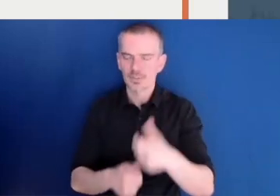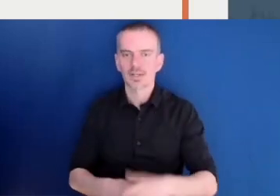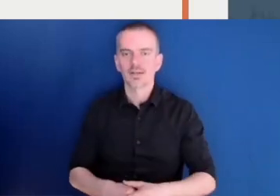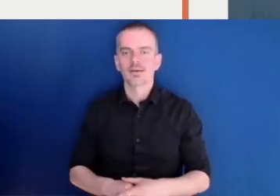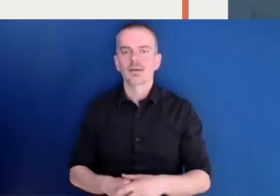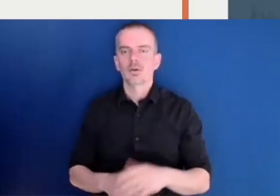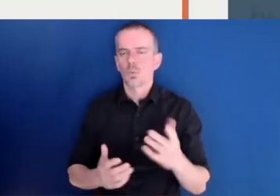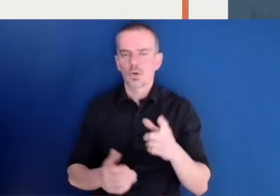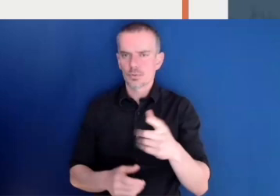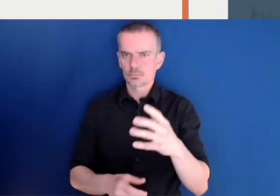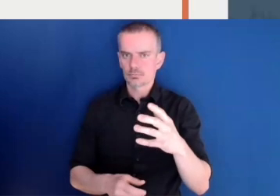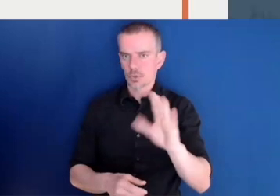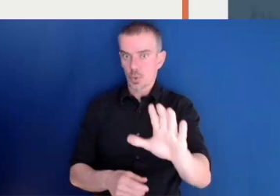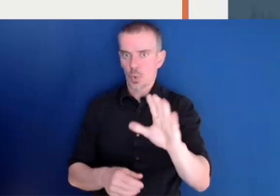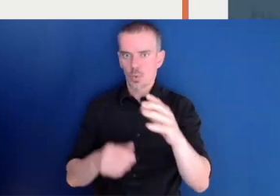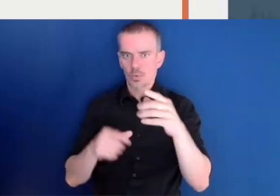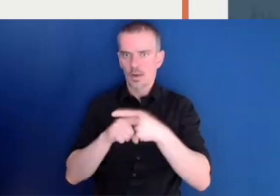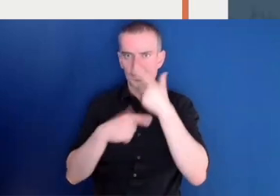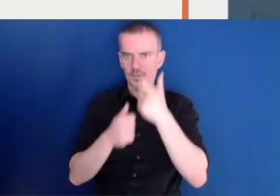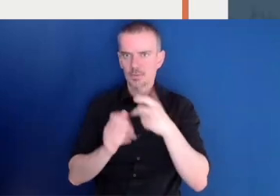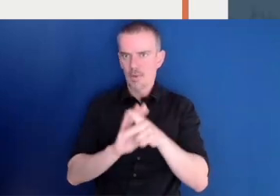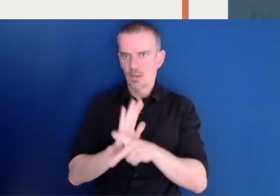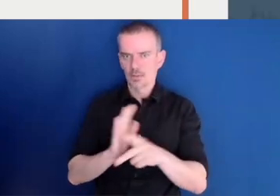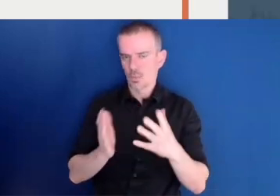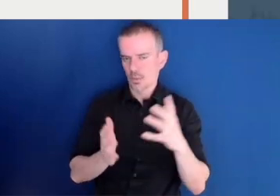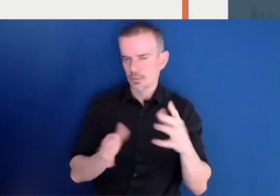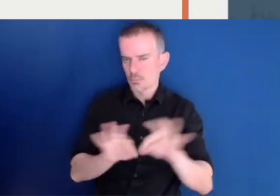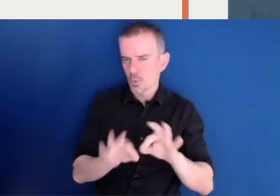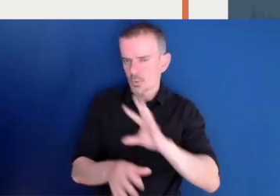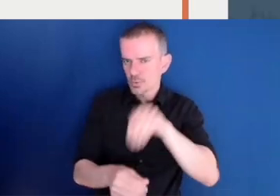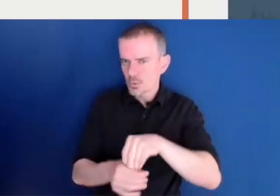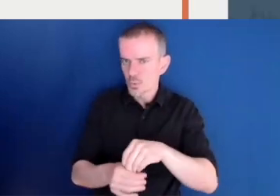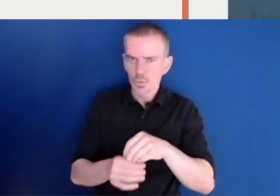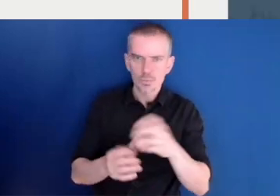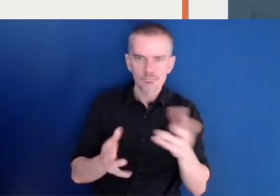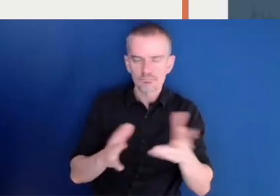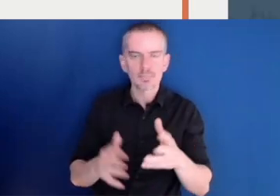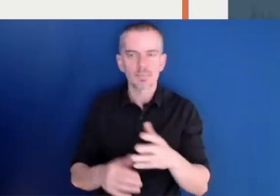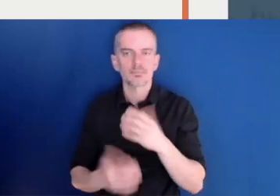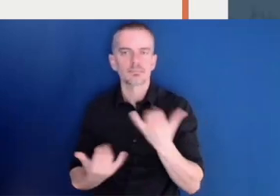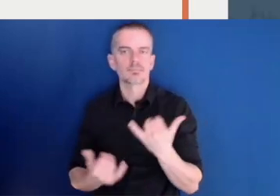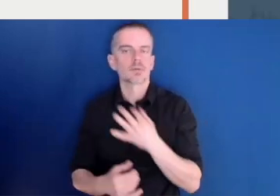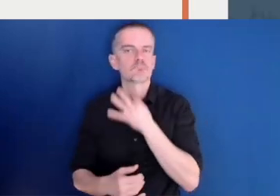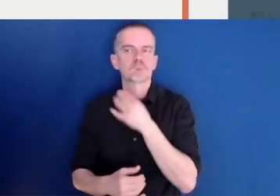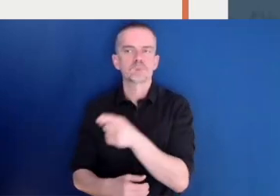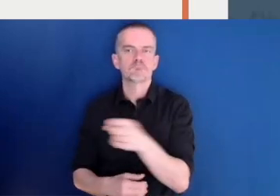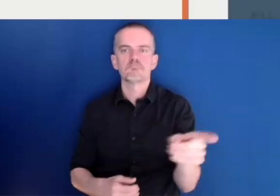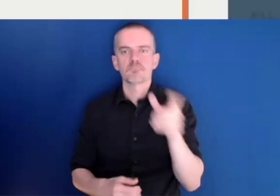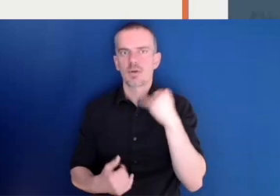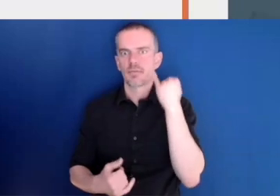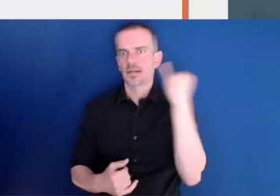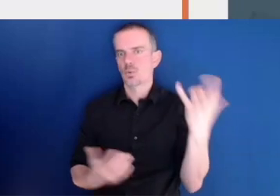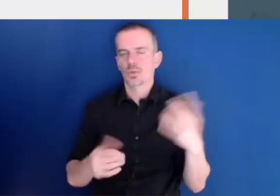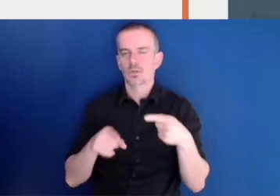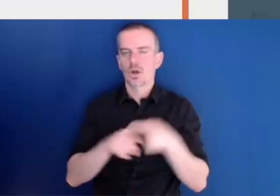interest policy, but I want to get a sense of who has an idea about what a conflict of interest is. So if you could